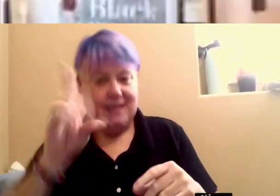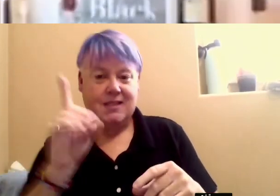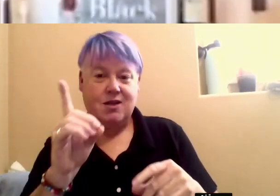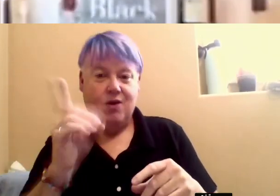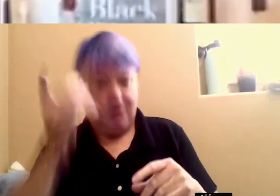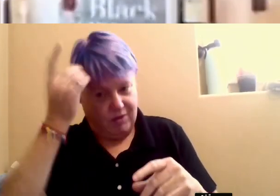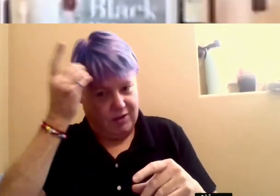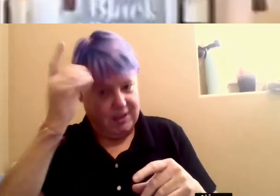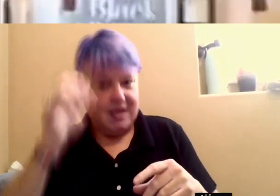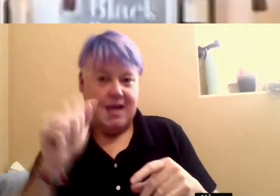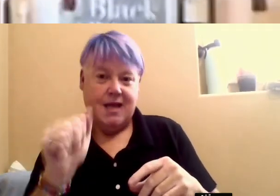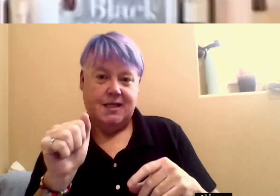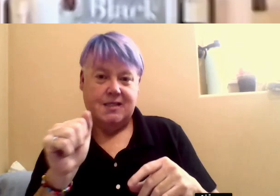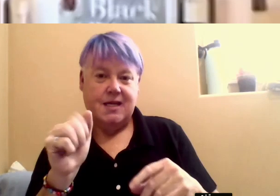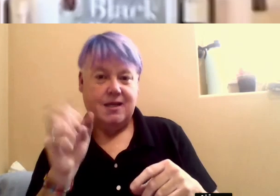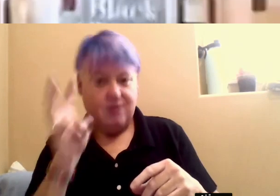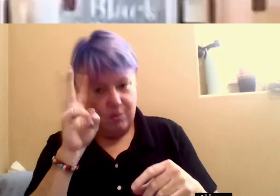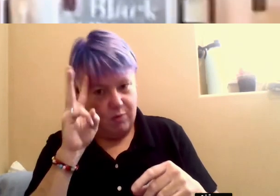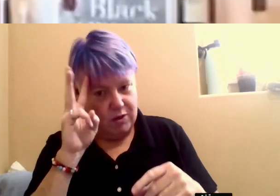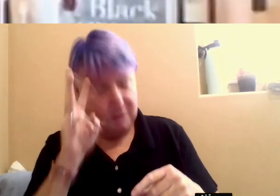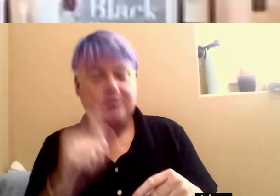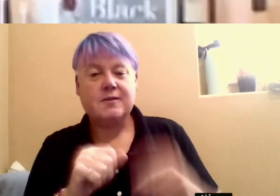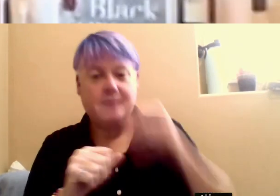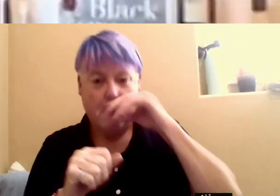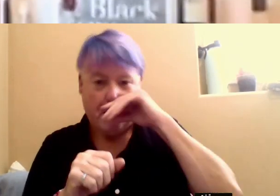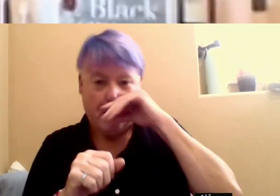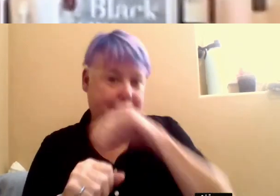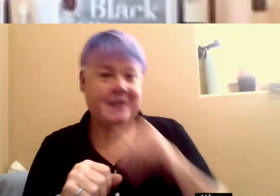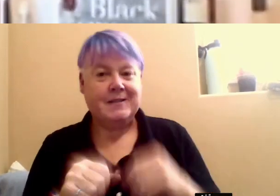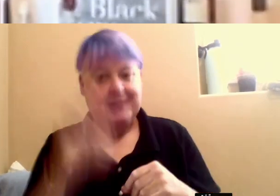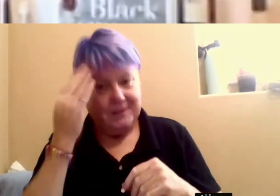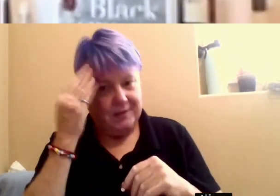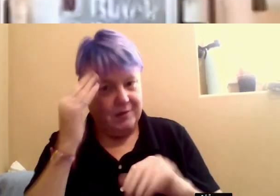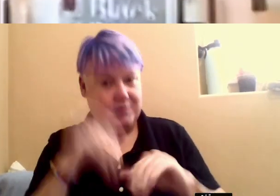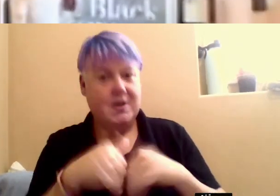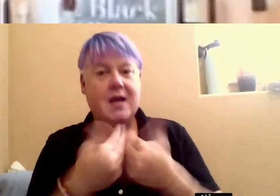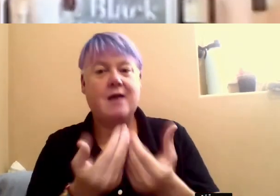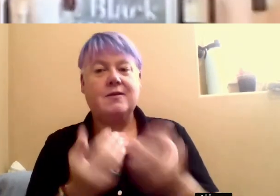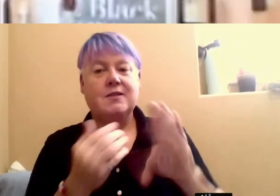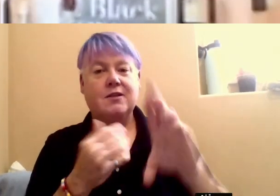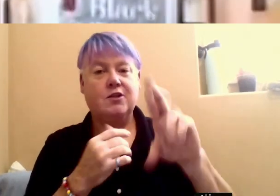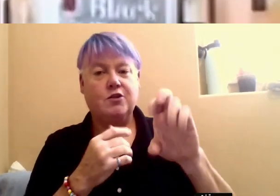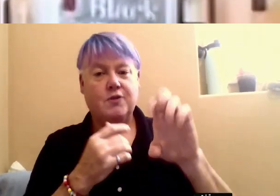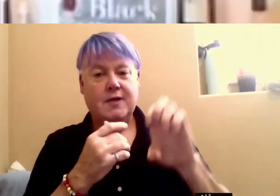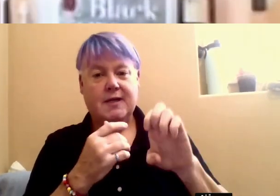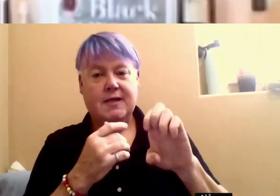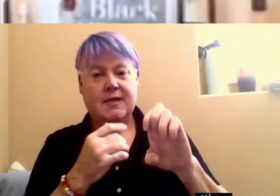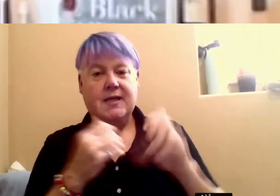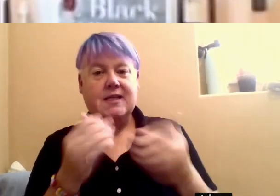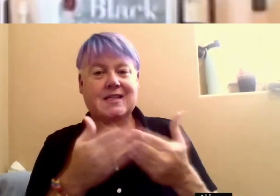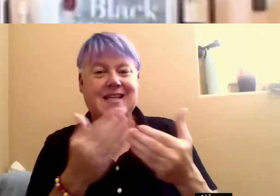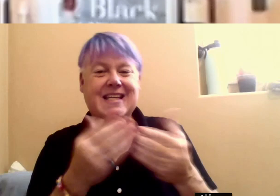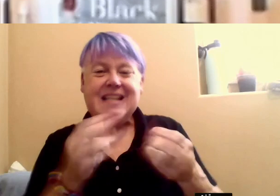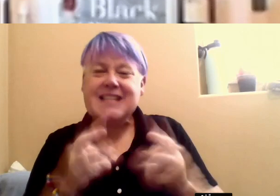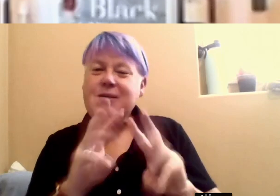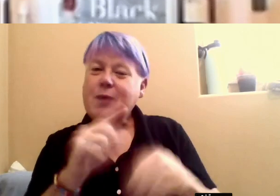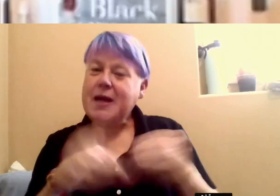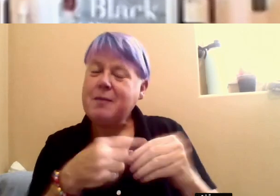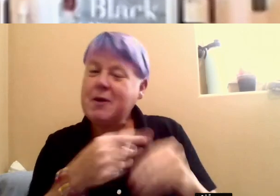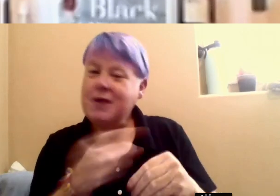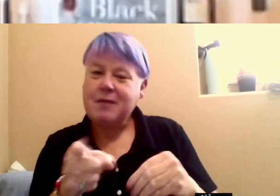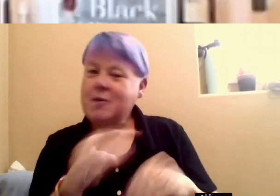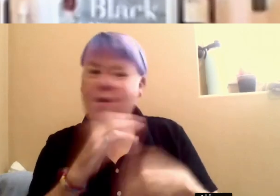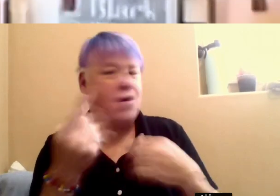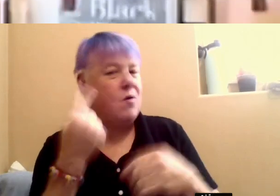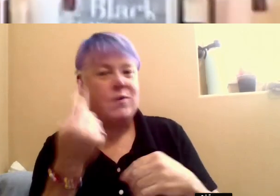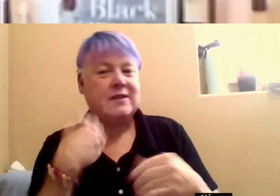Robertson, duelist to those in our home community, Norway House Cree Nation. He's got an easy way about him, always has, but